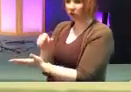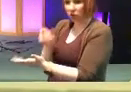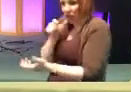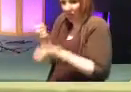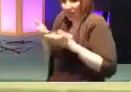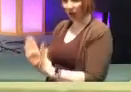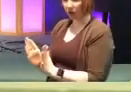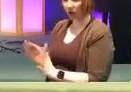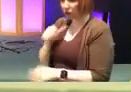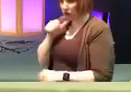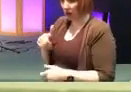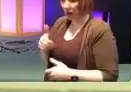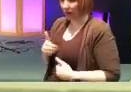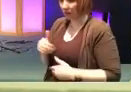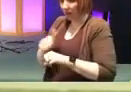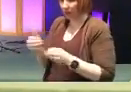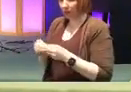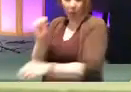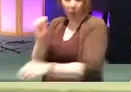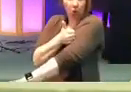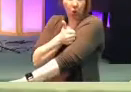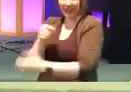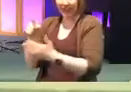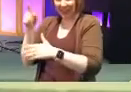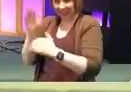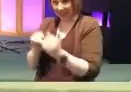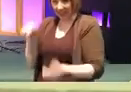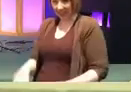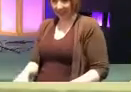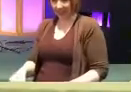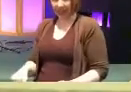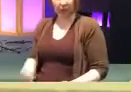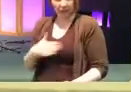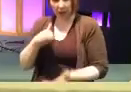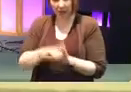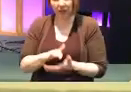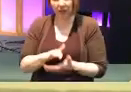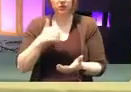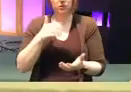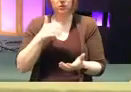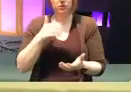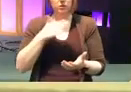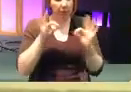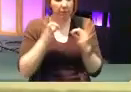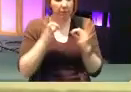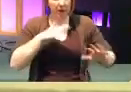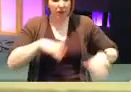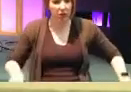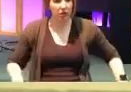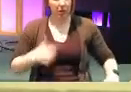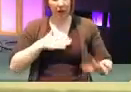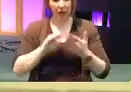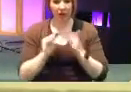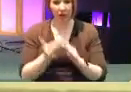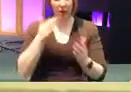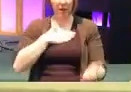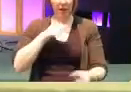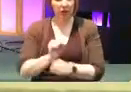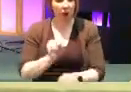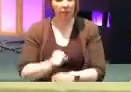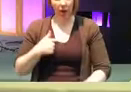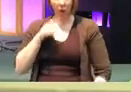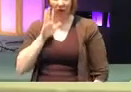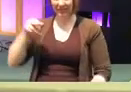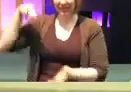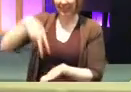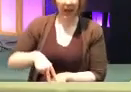You will not have any more authority than this in my life, in my marriage, in my family, in my job, in my community. I'm going to